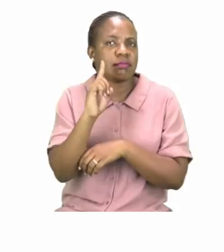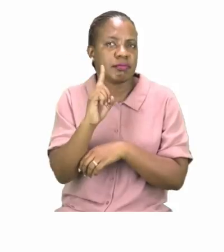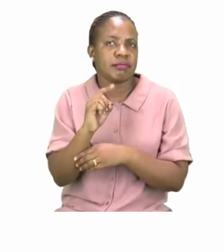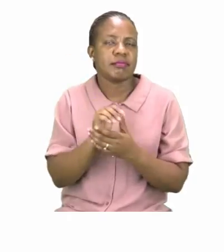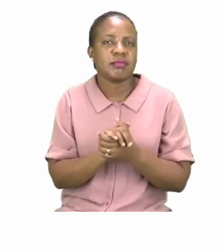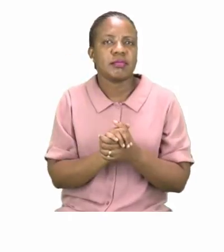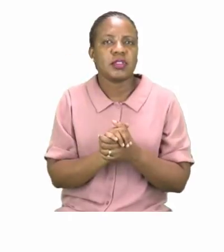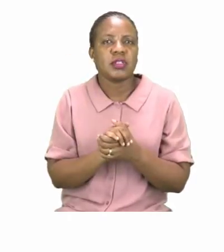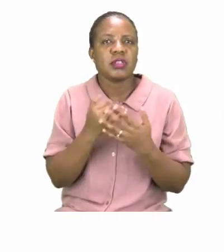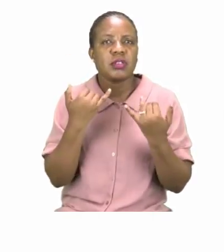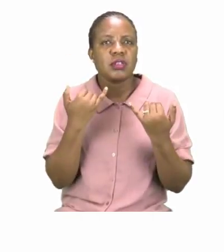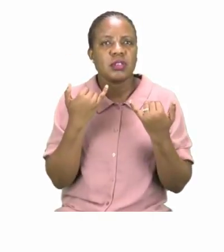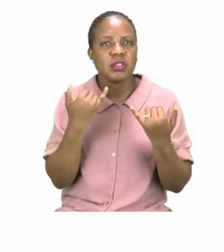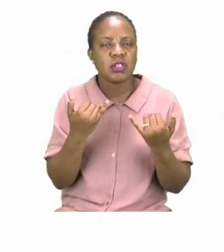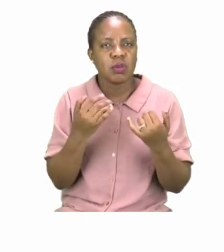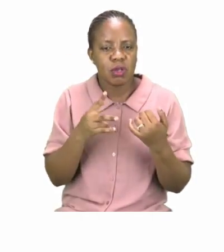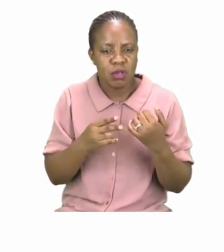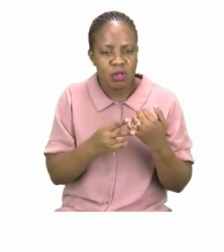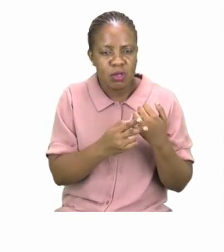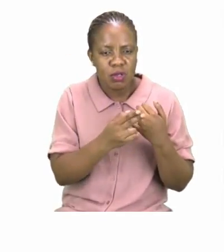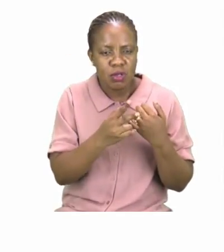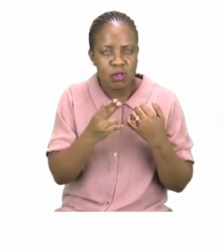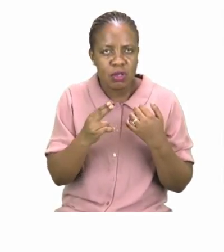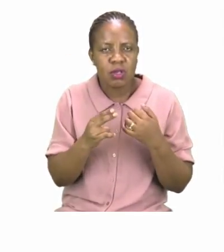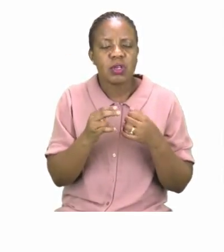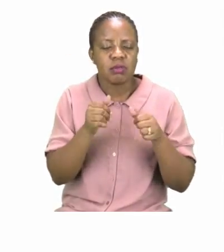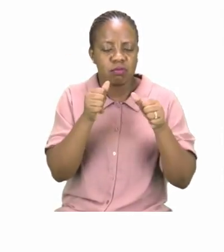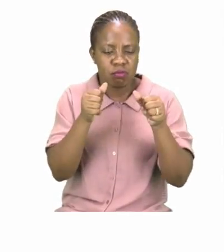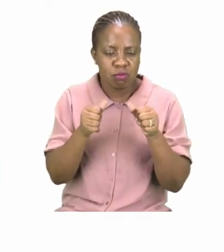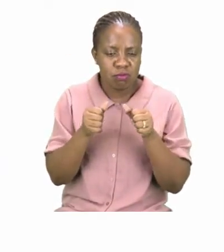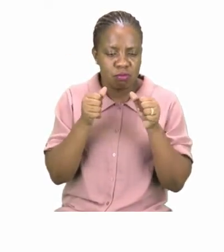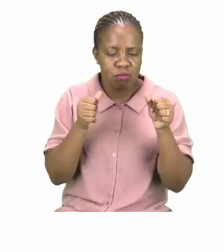the correct spots. Let's take a look at page 25.